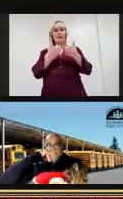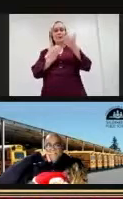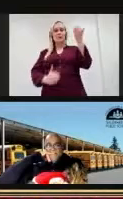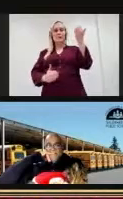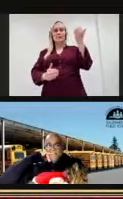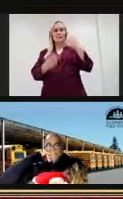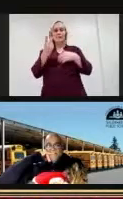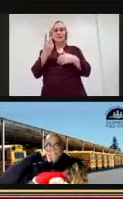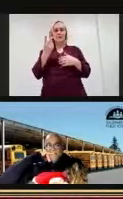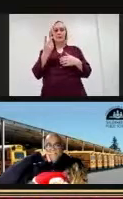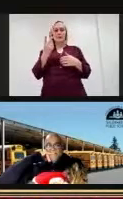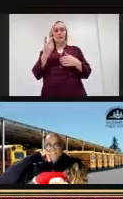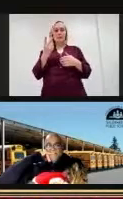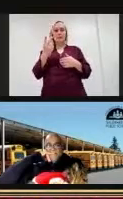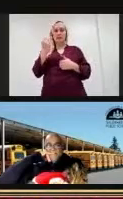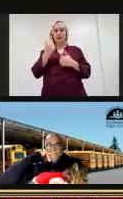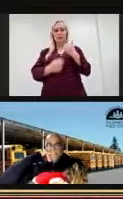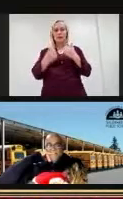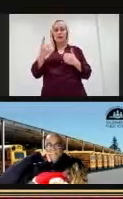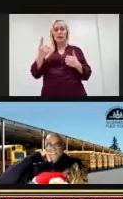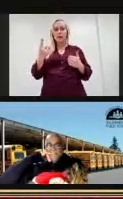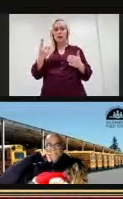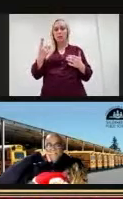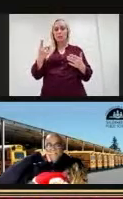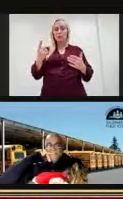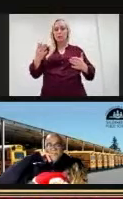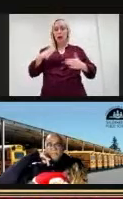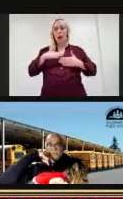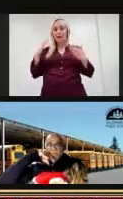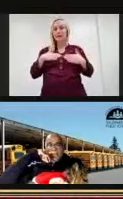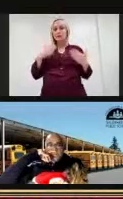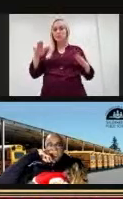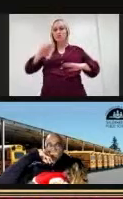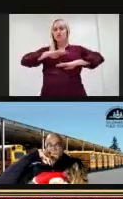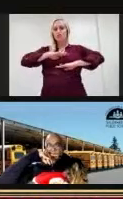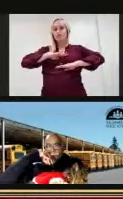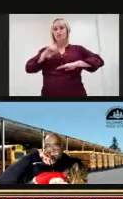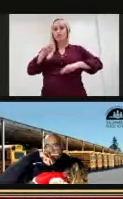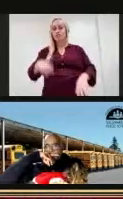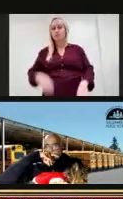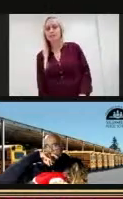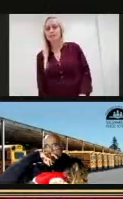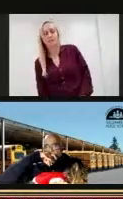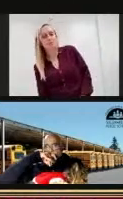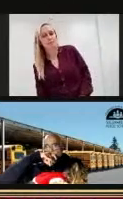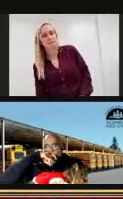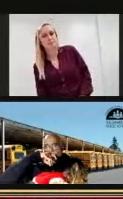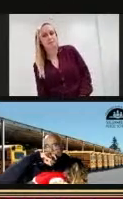two, can everyone live with that? Feel good about it?